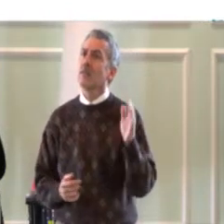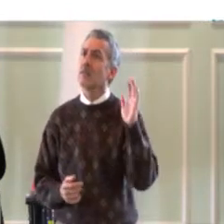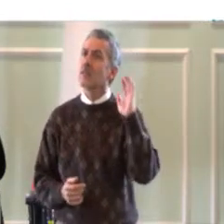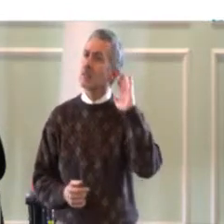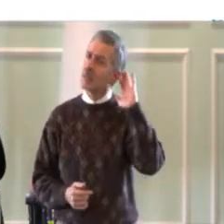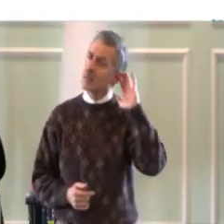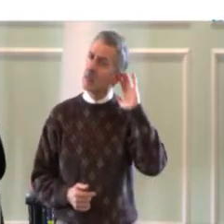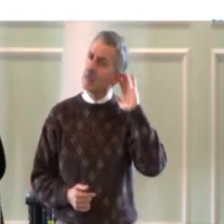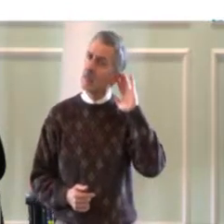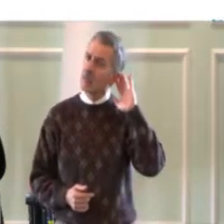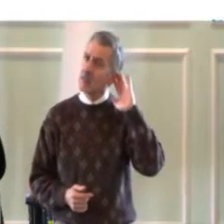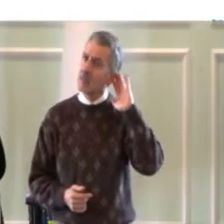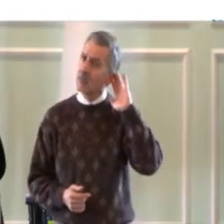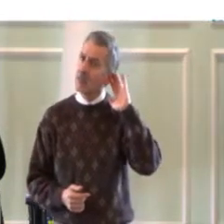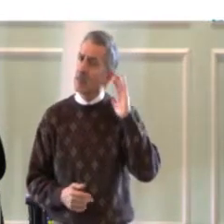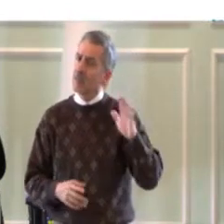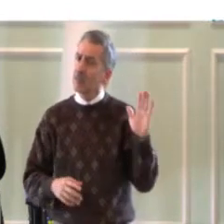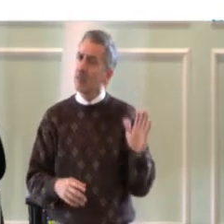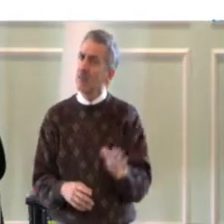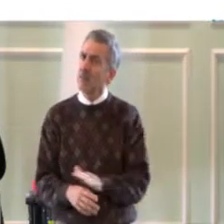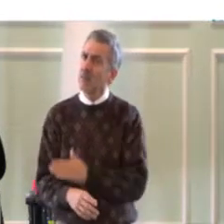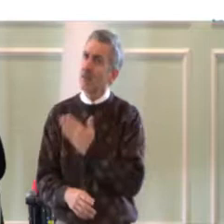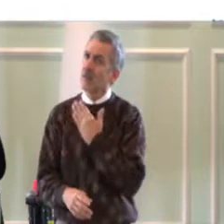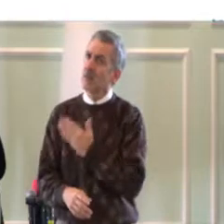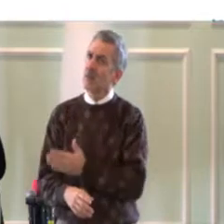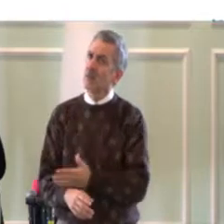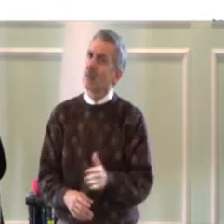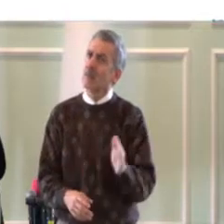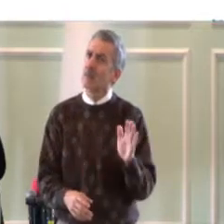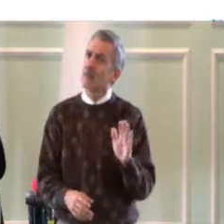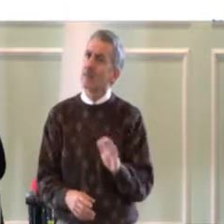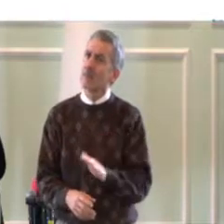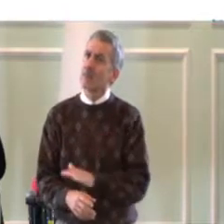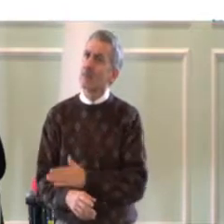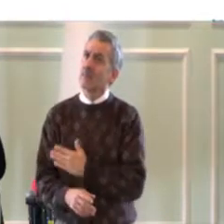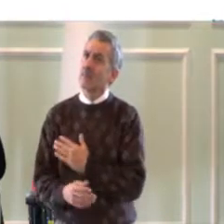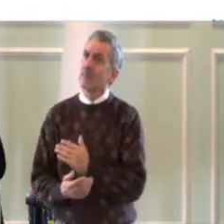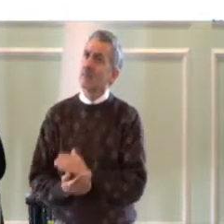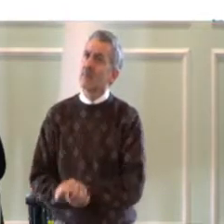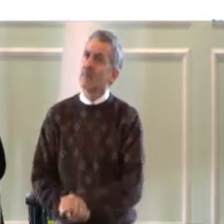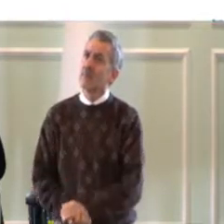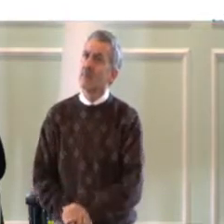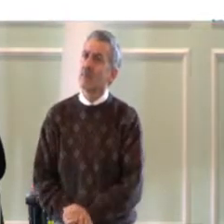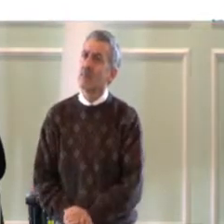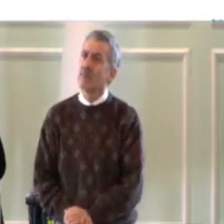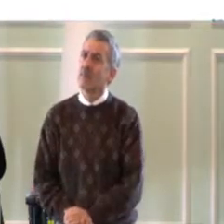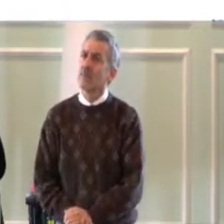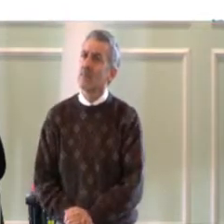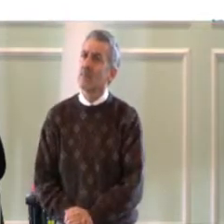this song today.